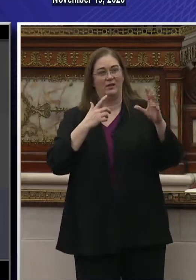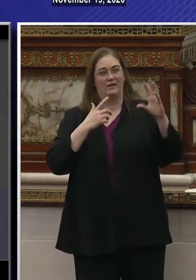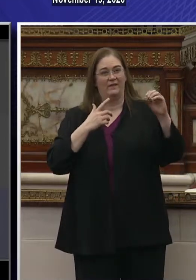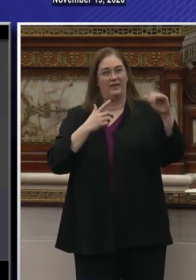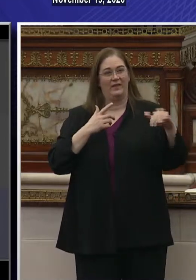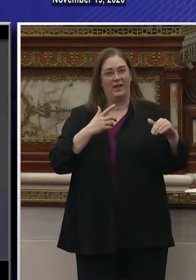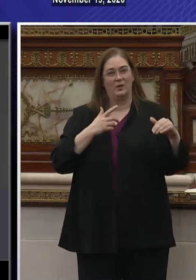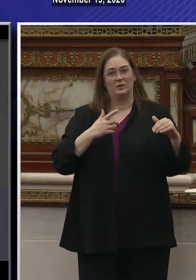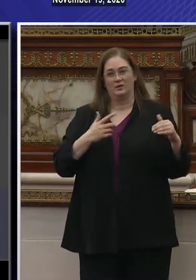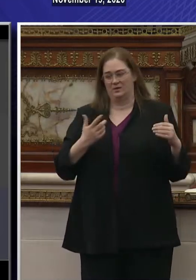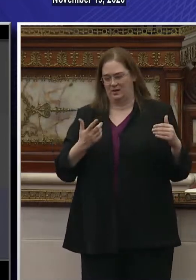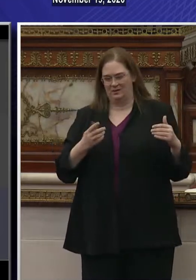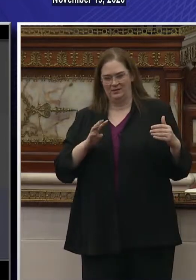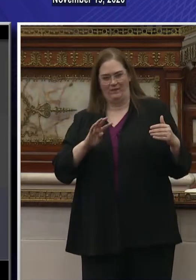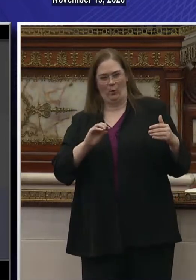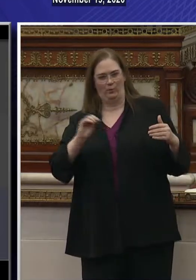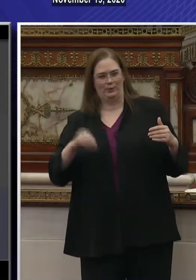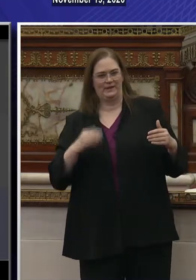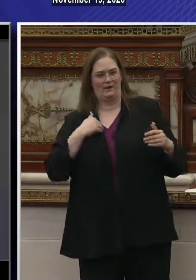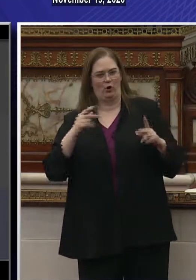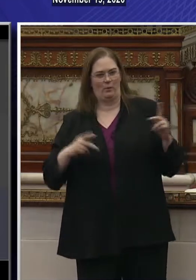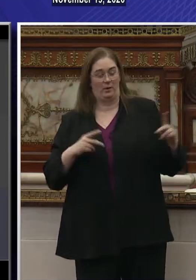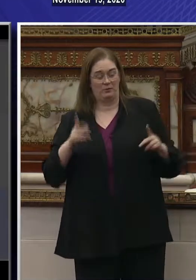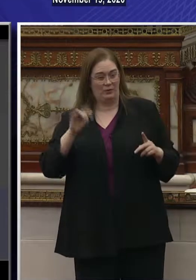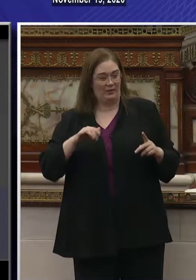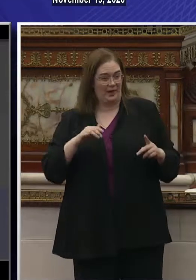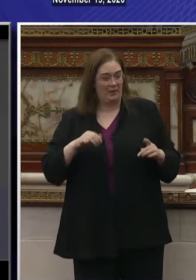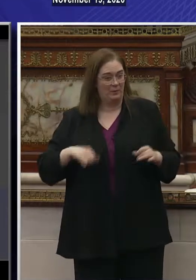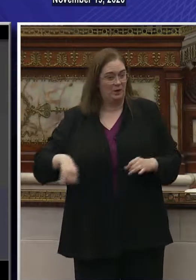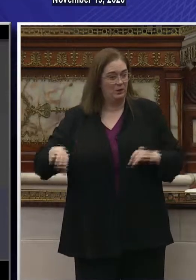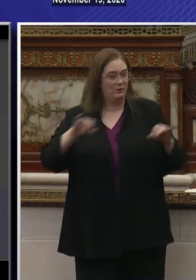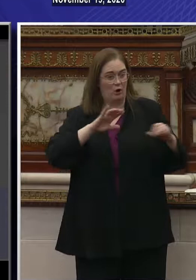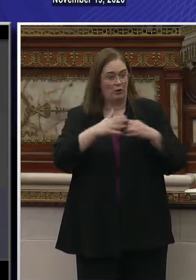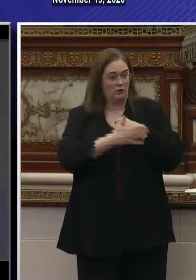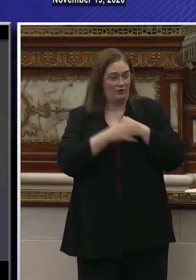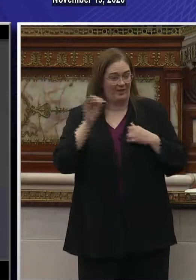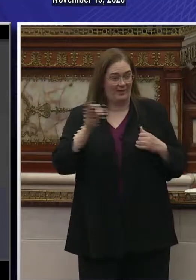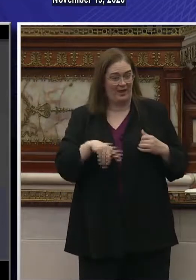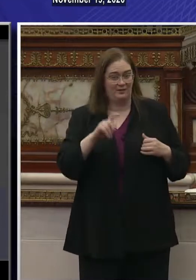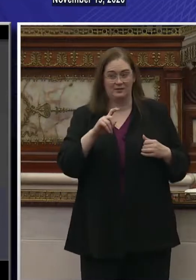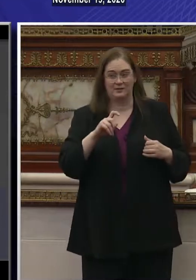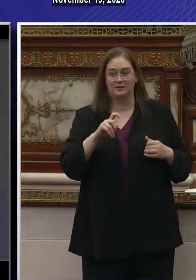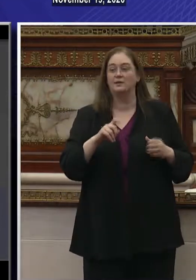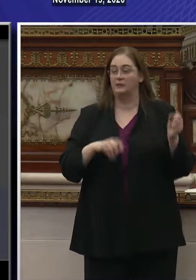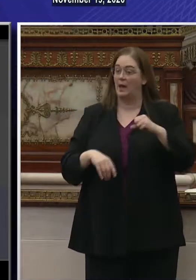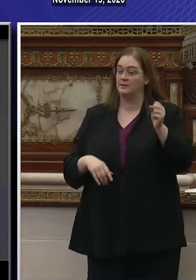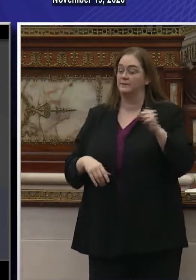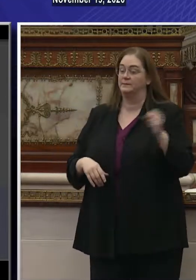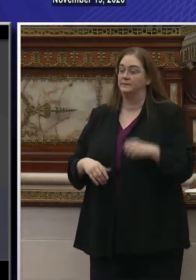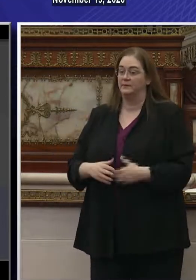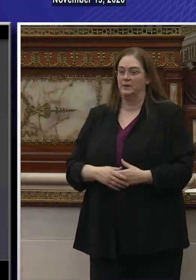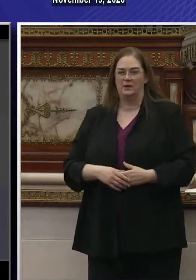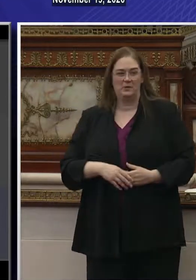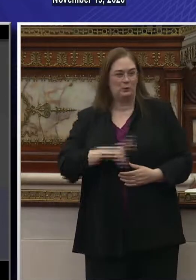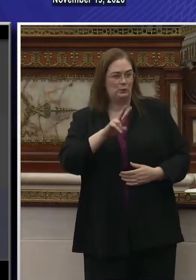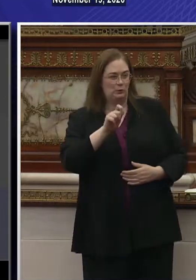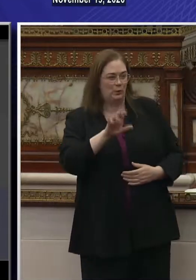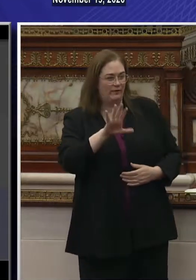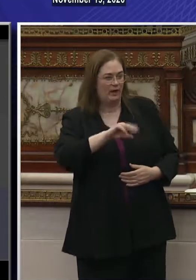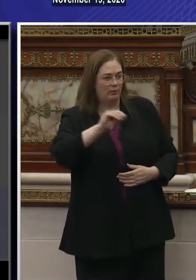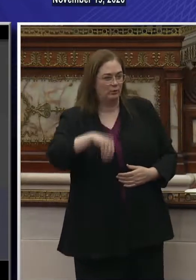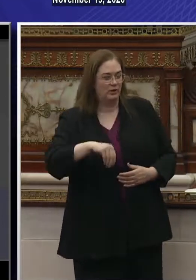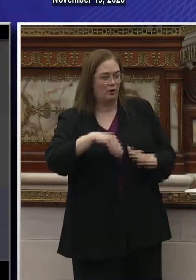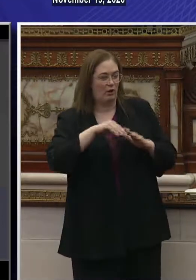imagine. Is that going to be universal across the country? Like yes. 3.5% or